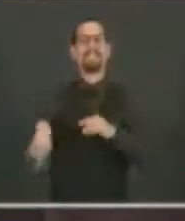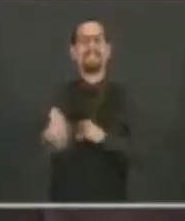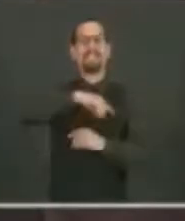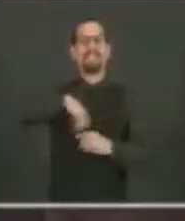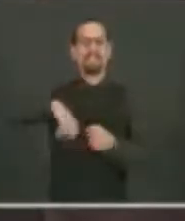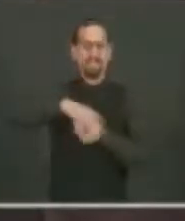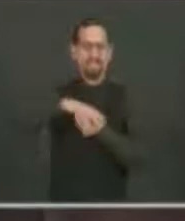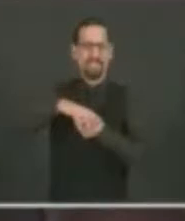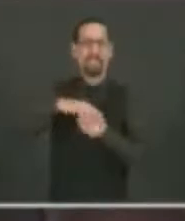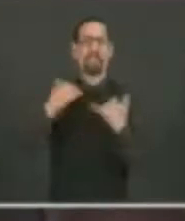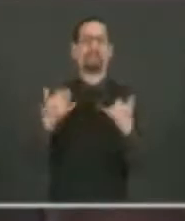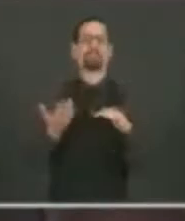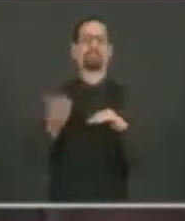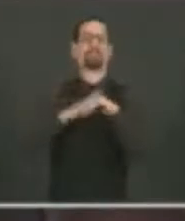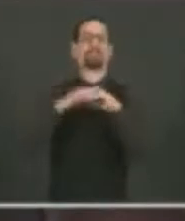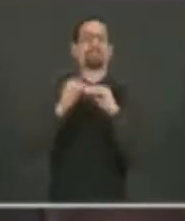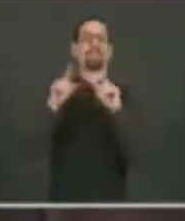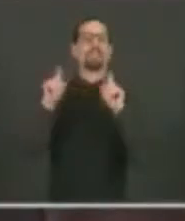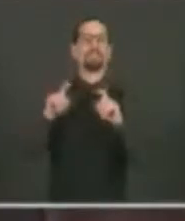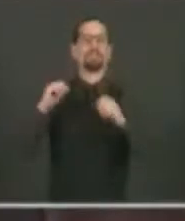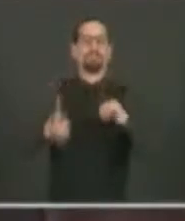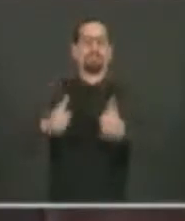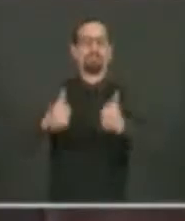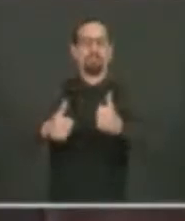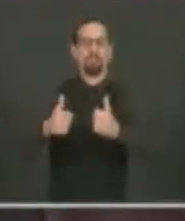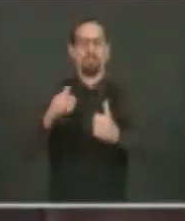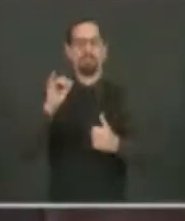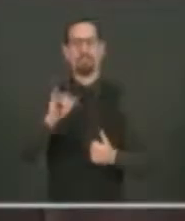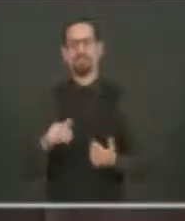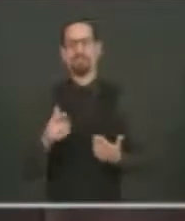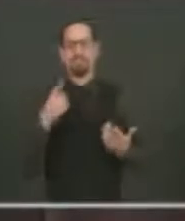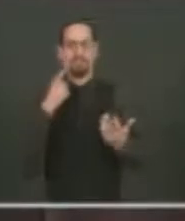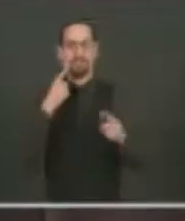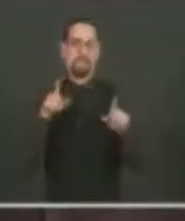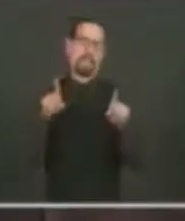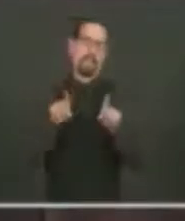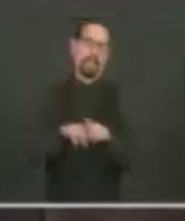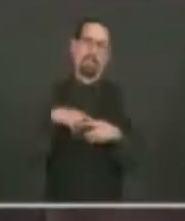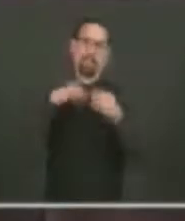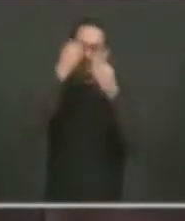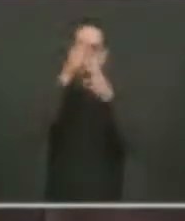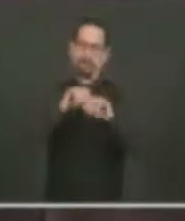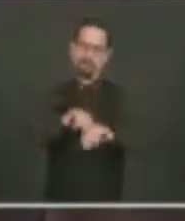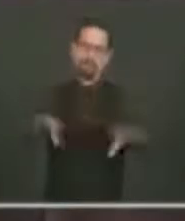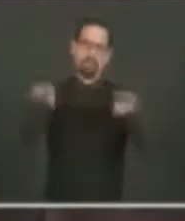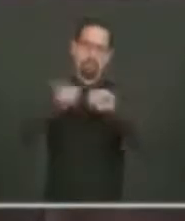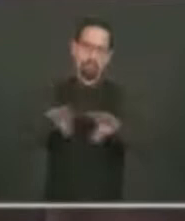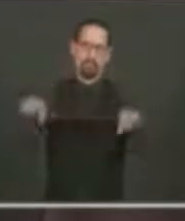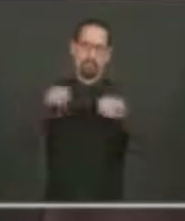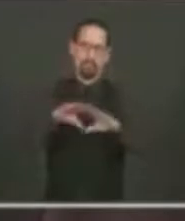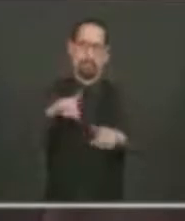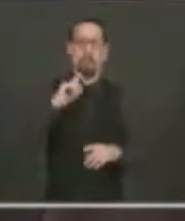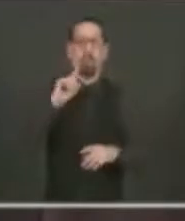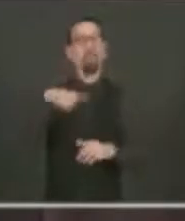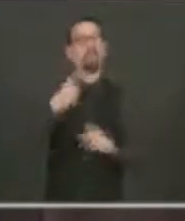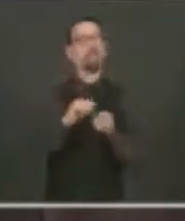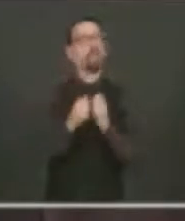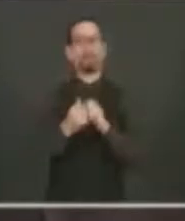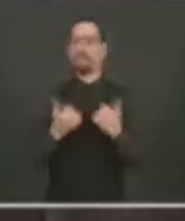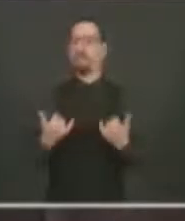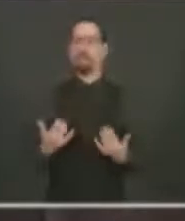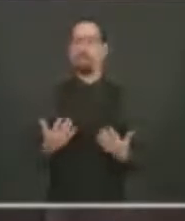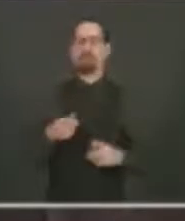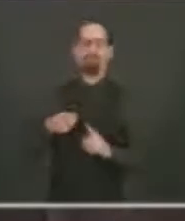contributing previously. So there isn't any additional difference beyond what's been shared with the colleges and universities. But you have almost 200